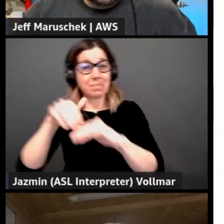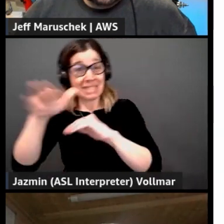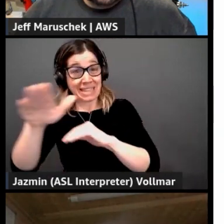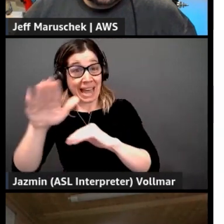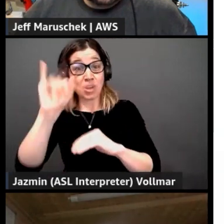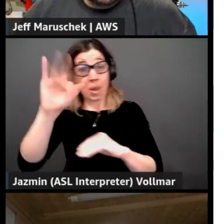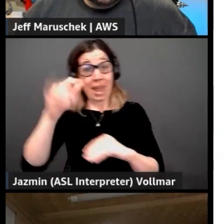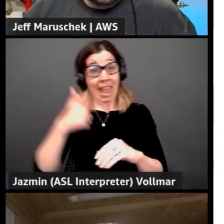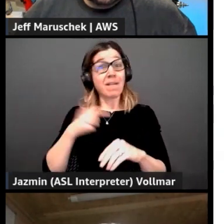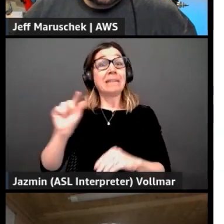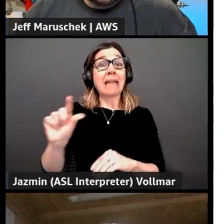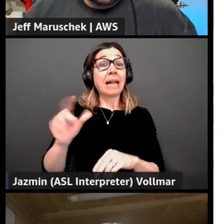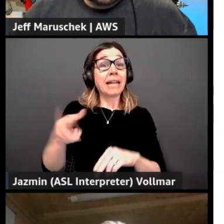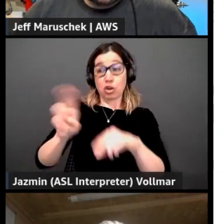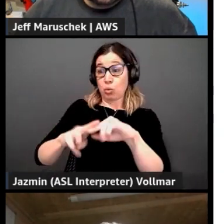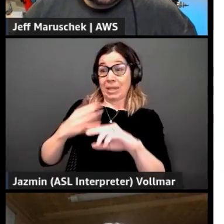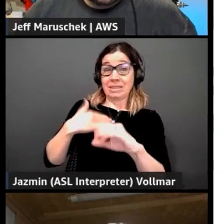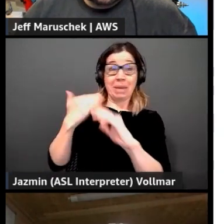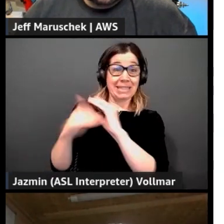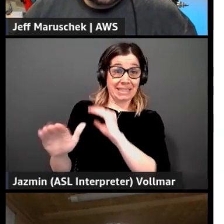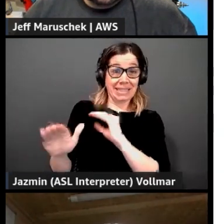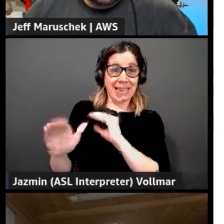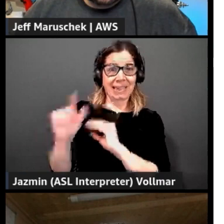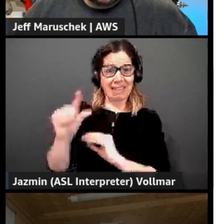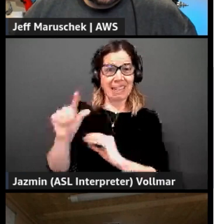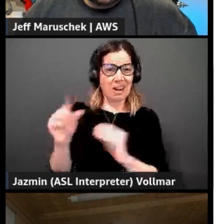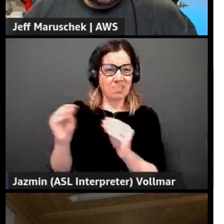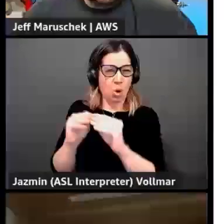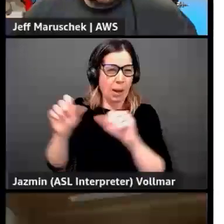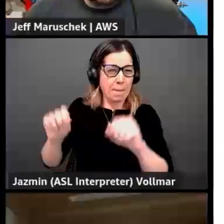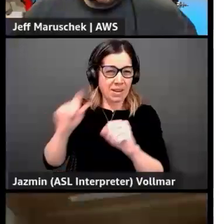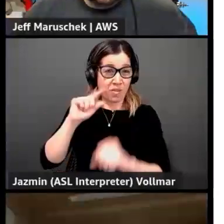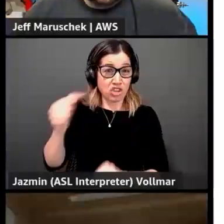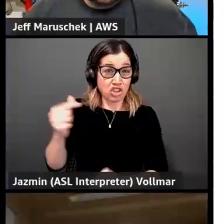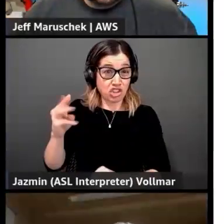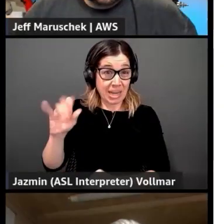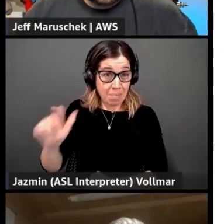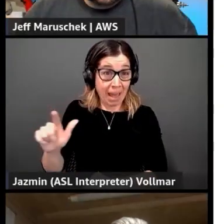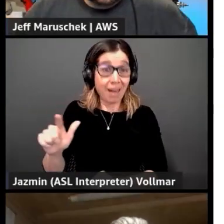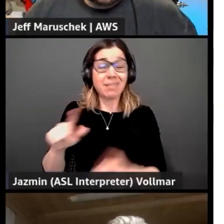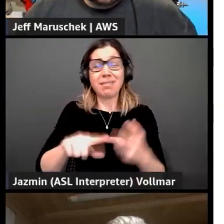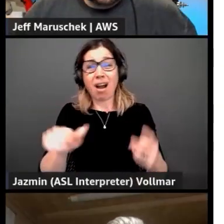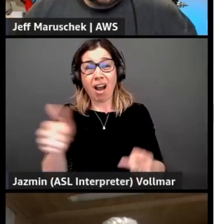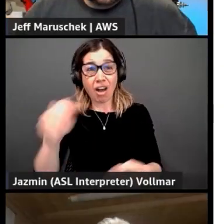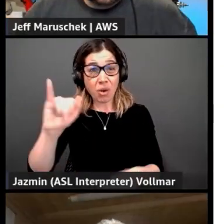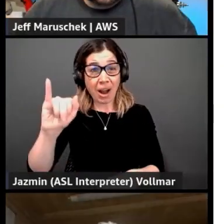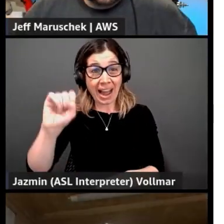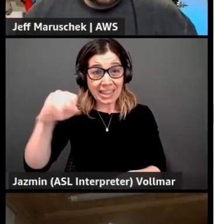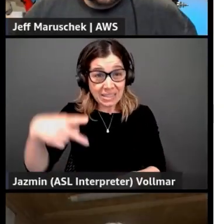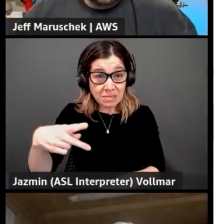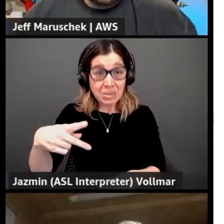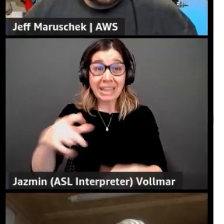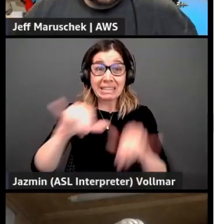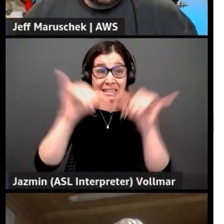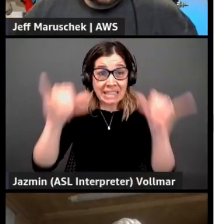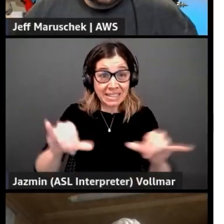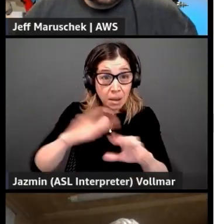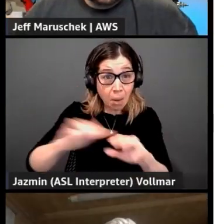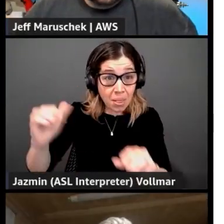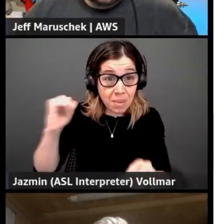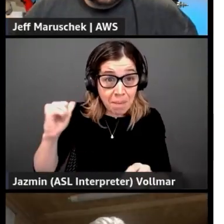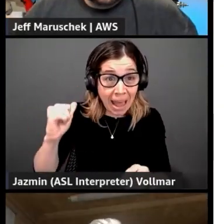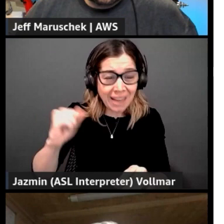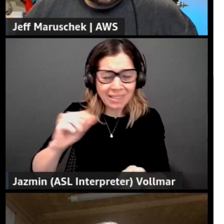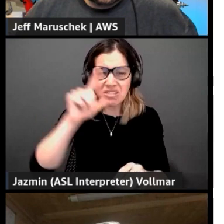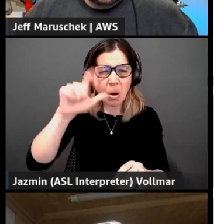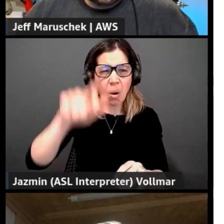that there's a bit of capacity on Gmail. And if I go into other ISPs, I can view this and say, okay, now the system in the backend, you still don't have to really worry about that, because the system